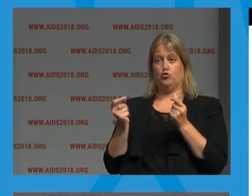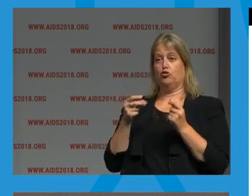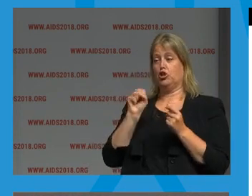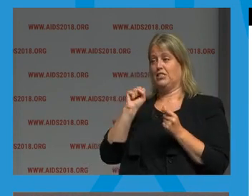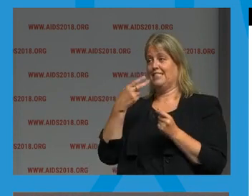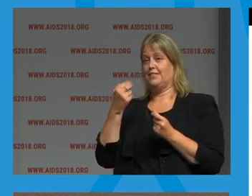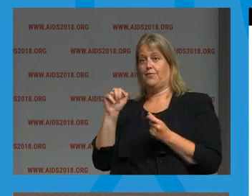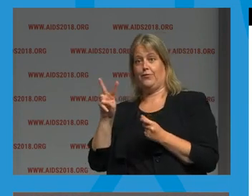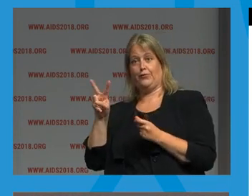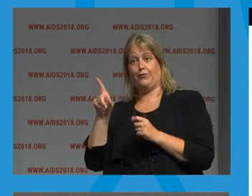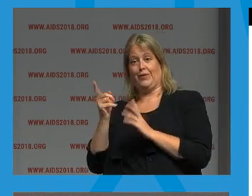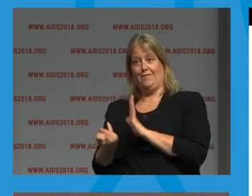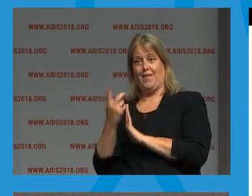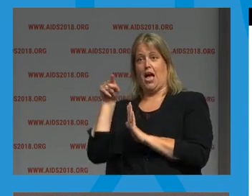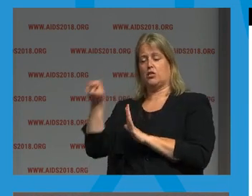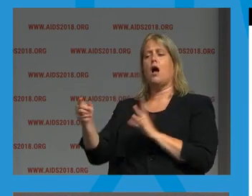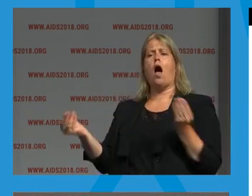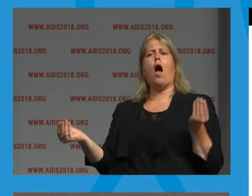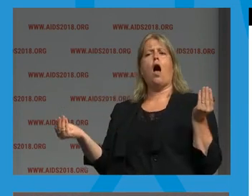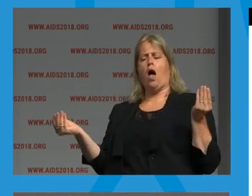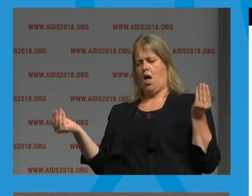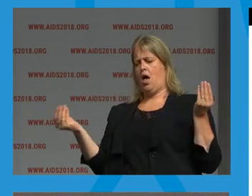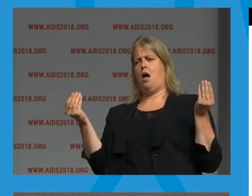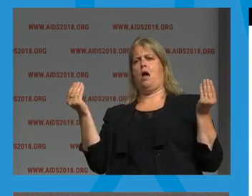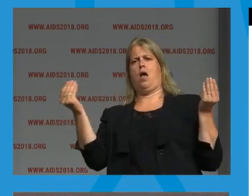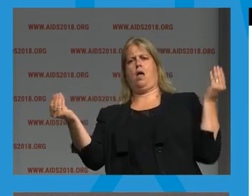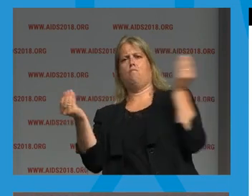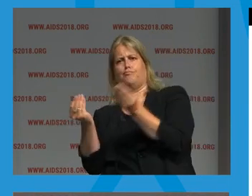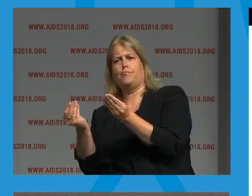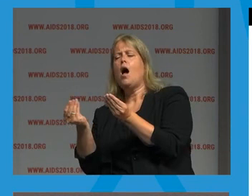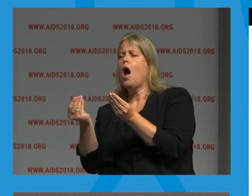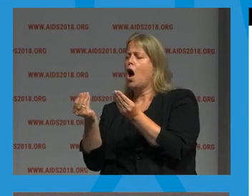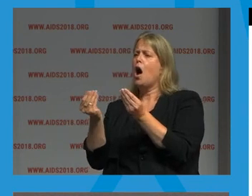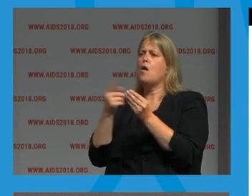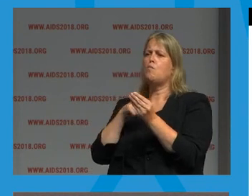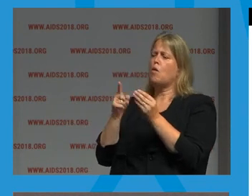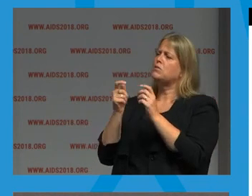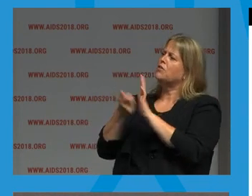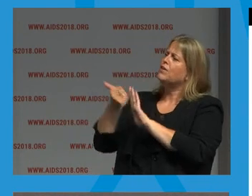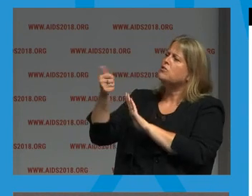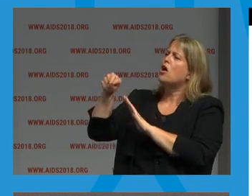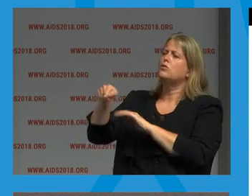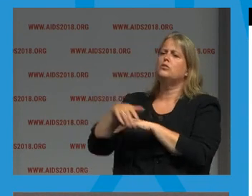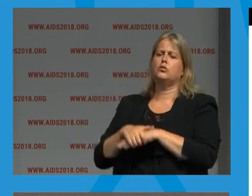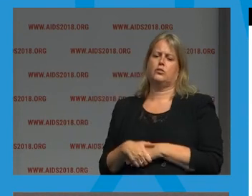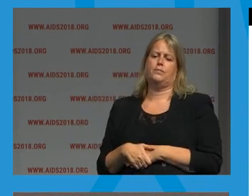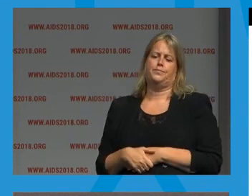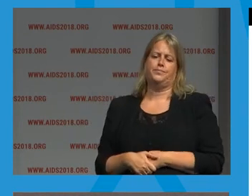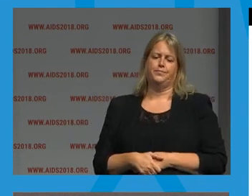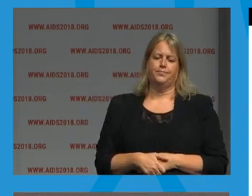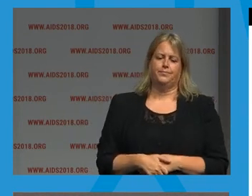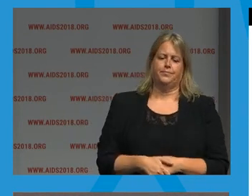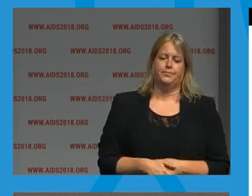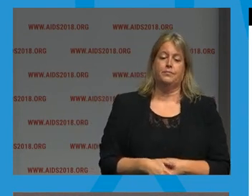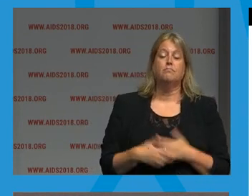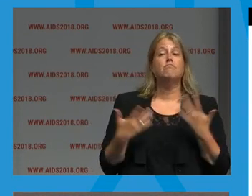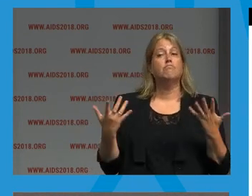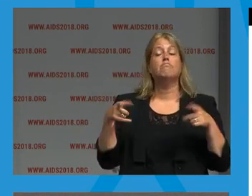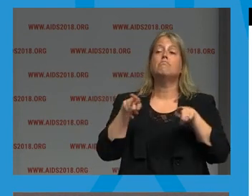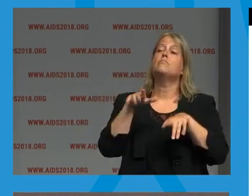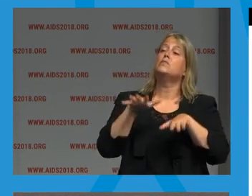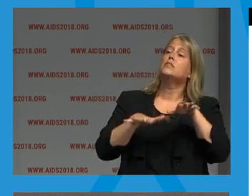SHIV infection showed promising results in the induction of durable CD8-mediated control.